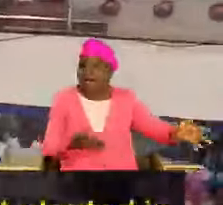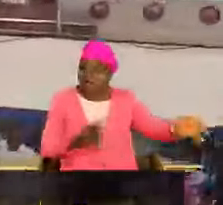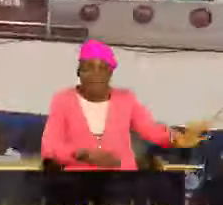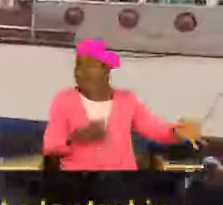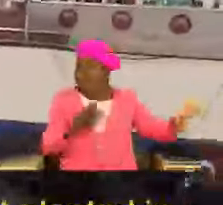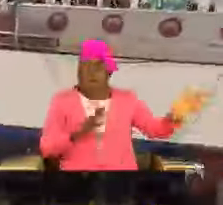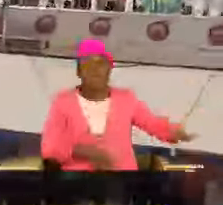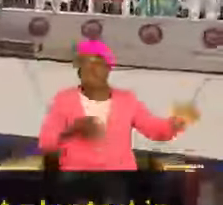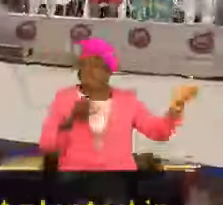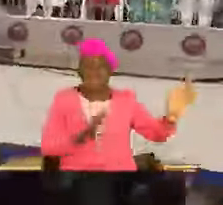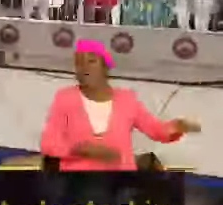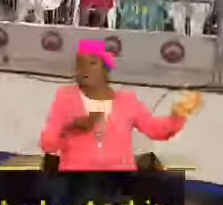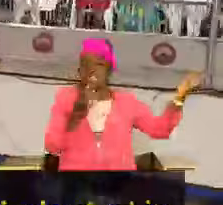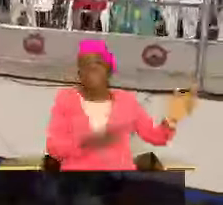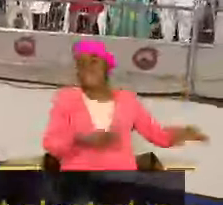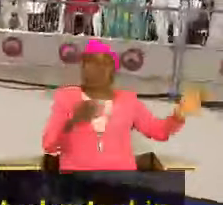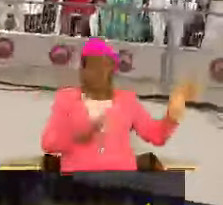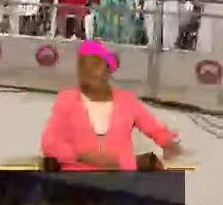die